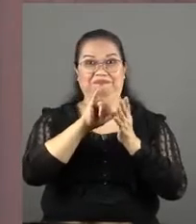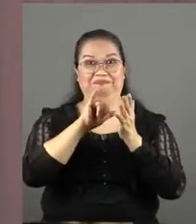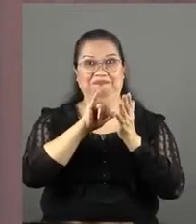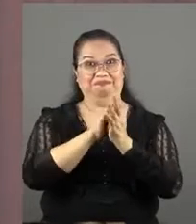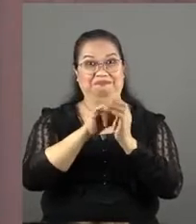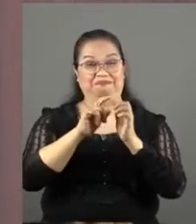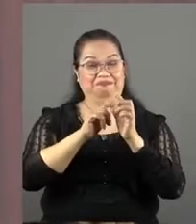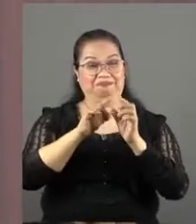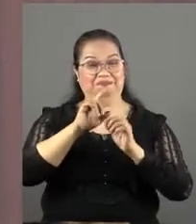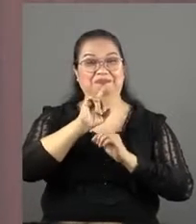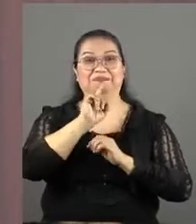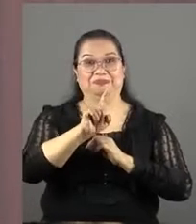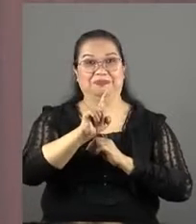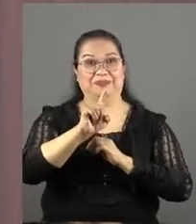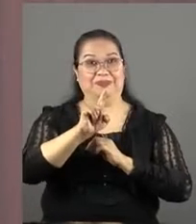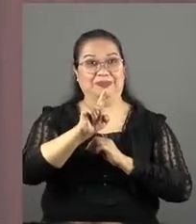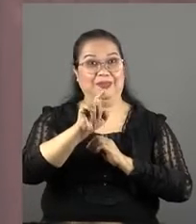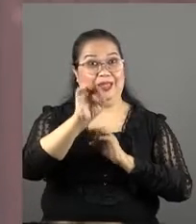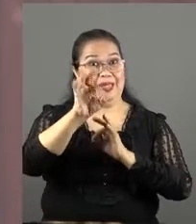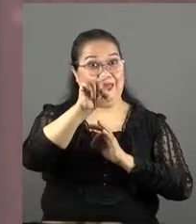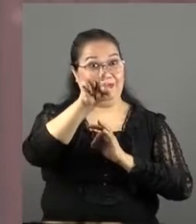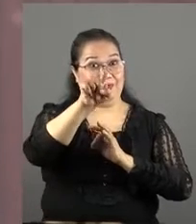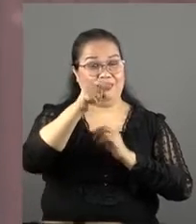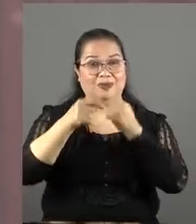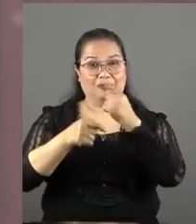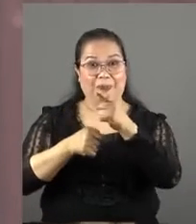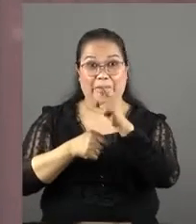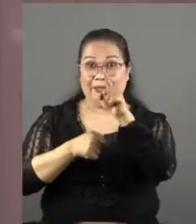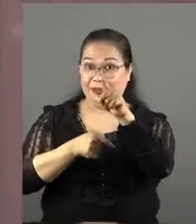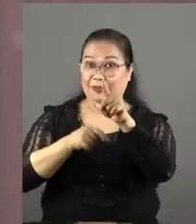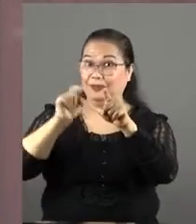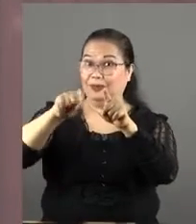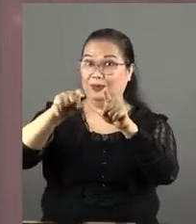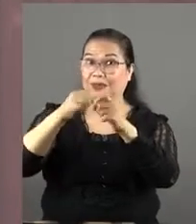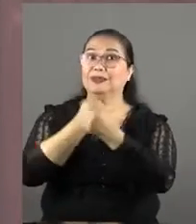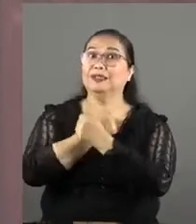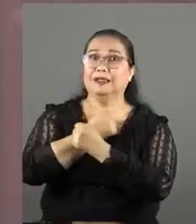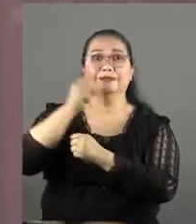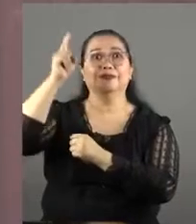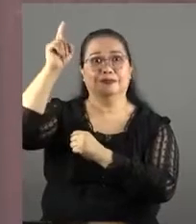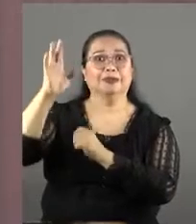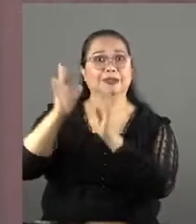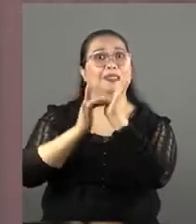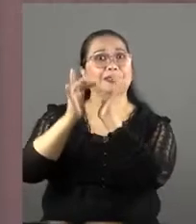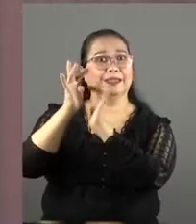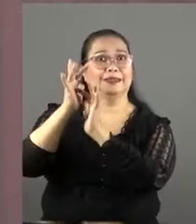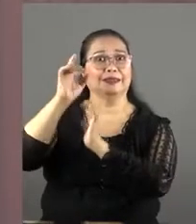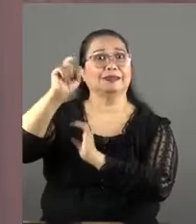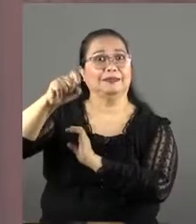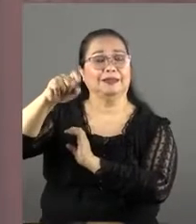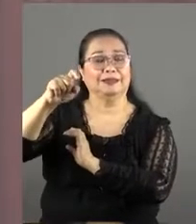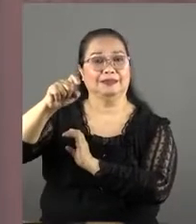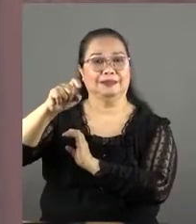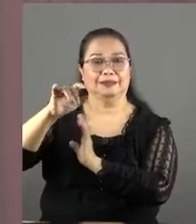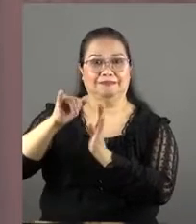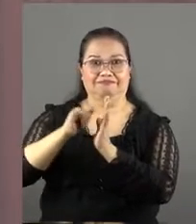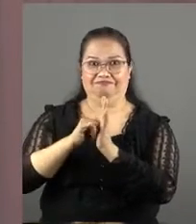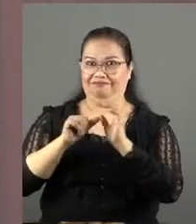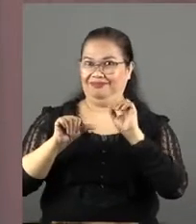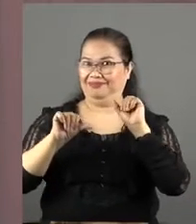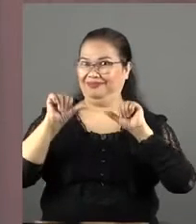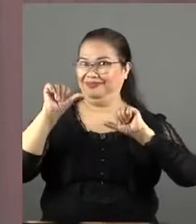never come to that point, if somebody just told you, you just need to love Jesus, that's very